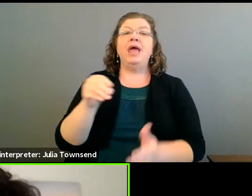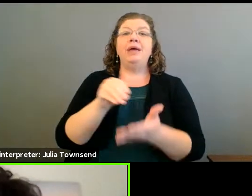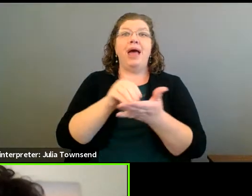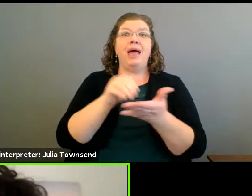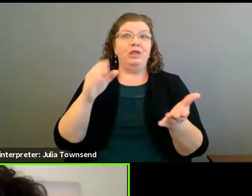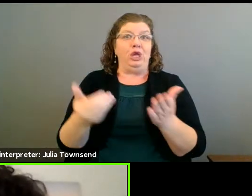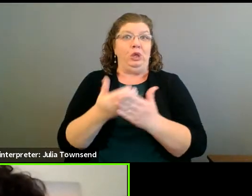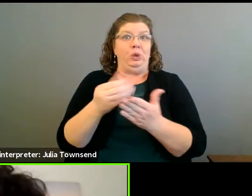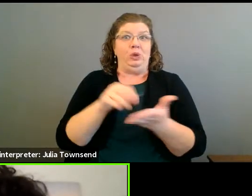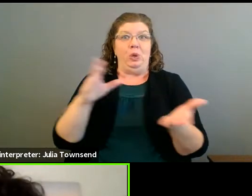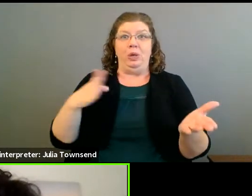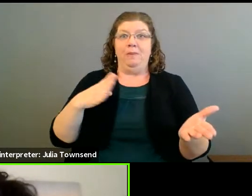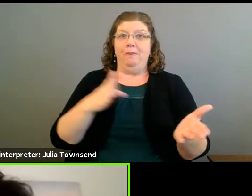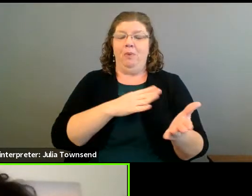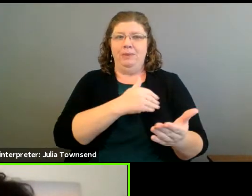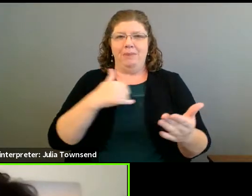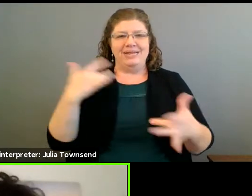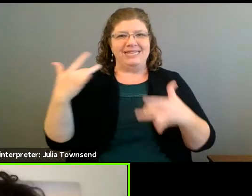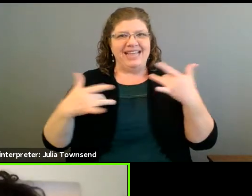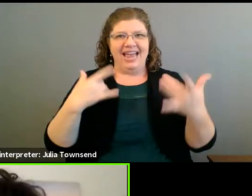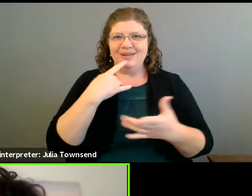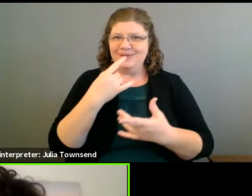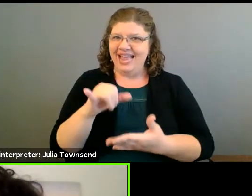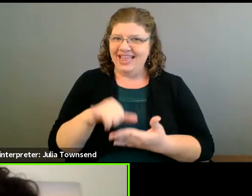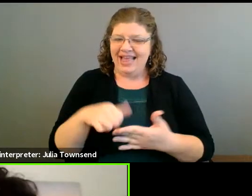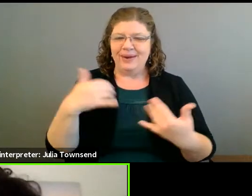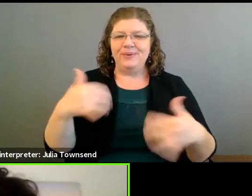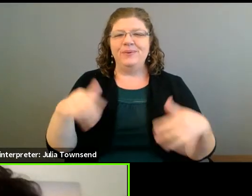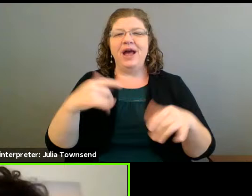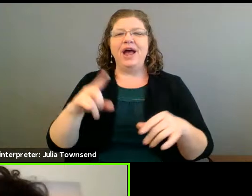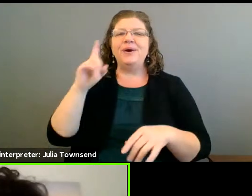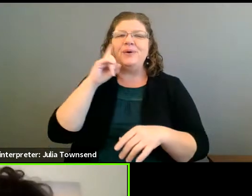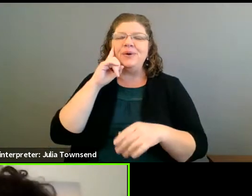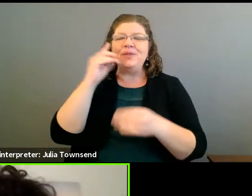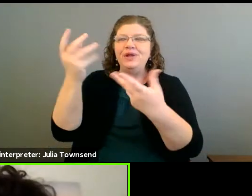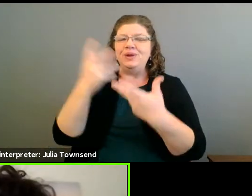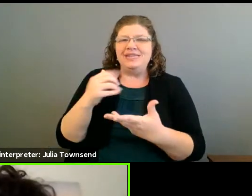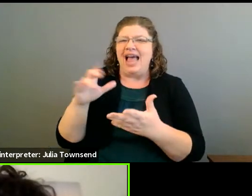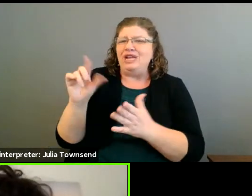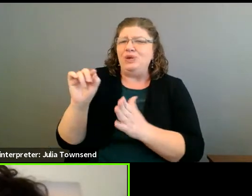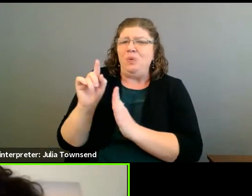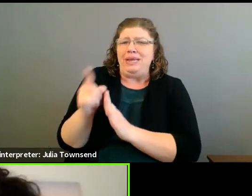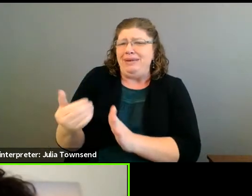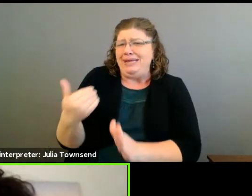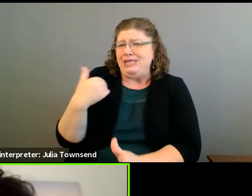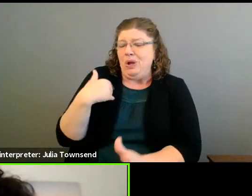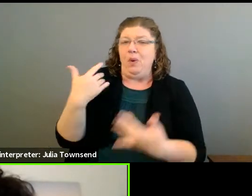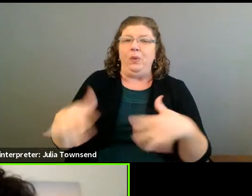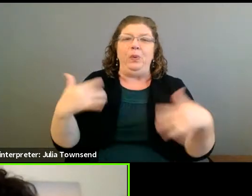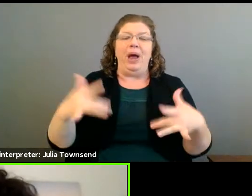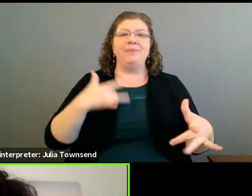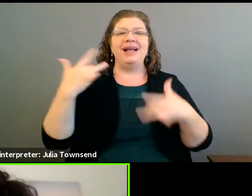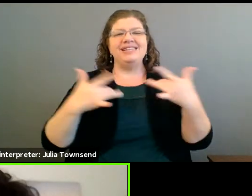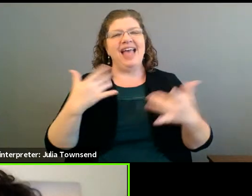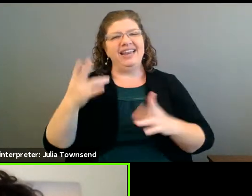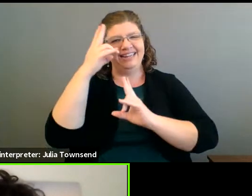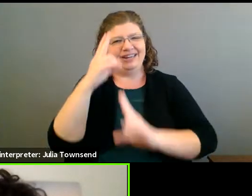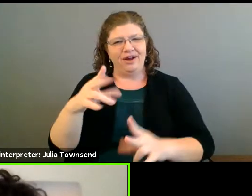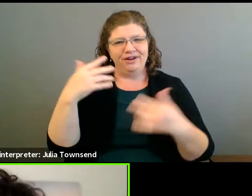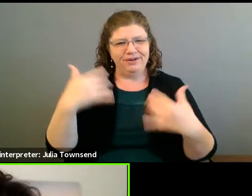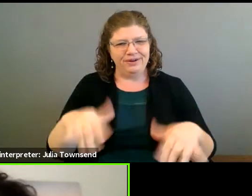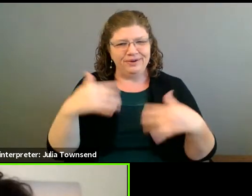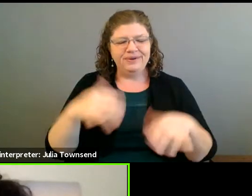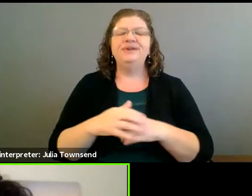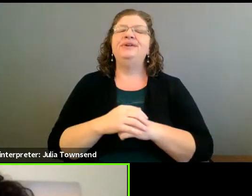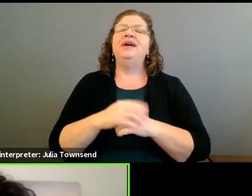Well, really exciting to say that. I heard about it. I got the news like 20 minutes ago, so I'm still very excited and honored. I